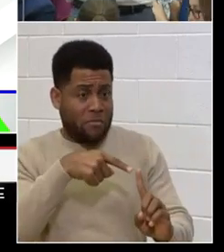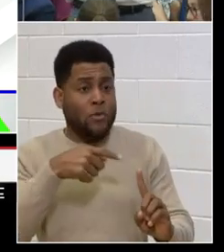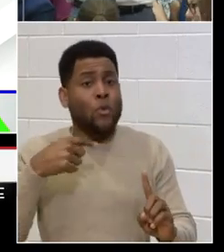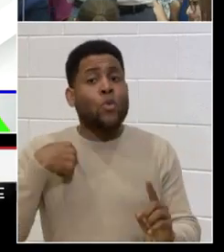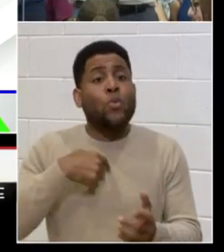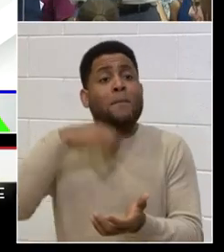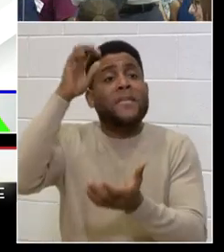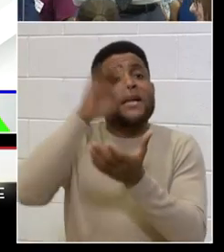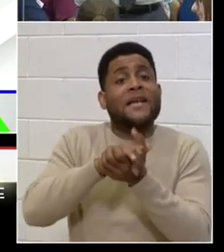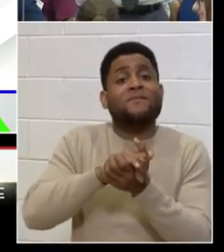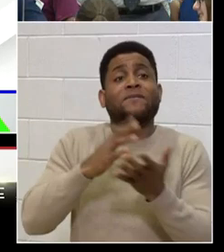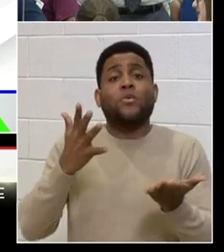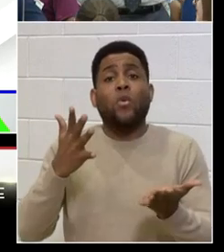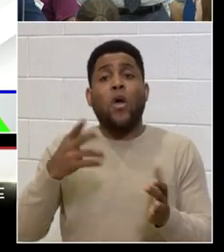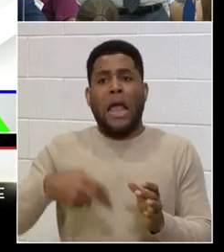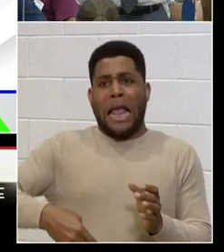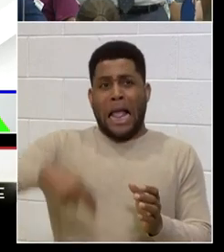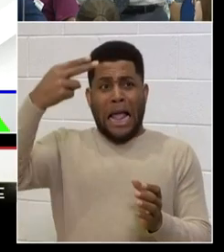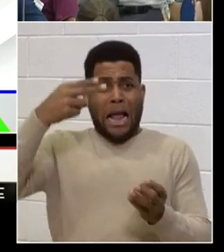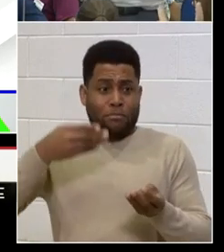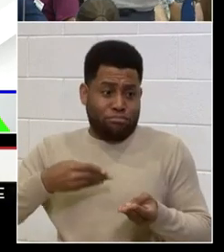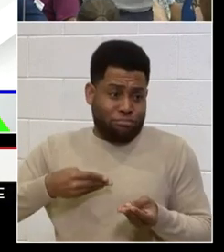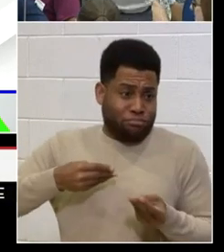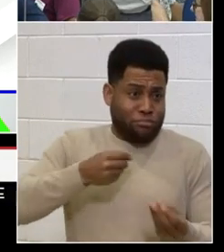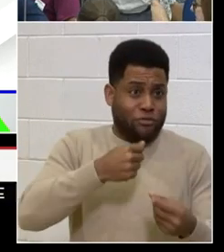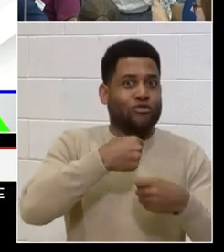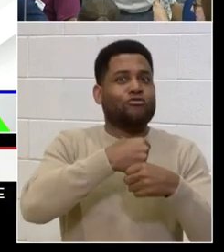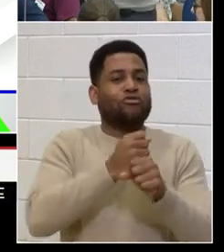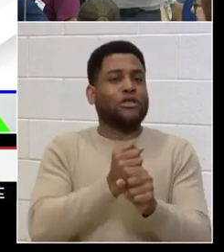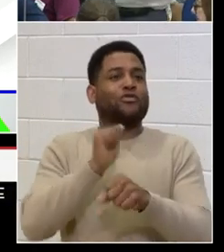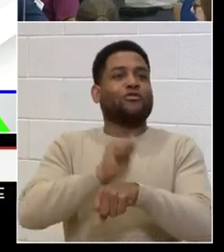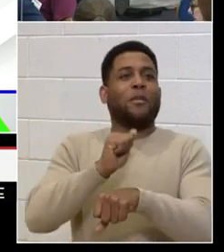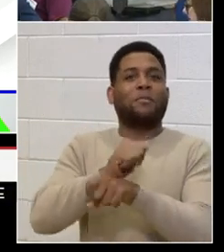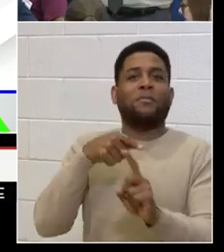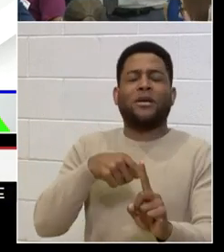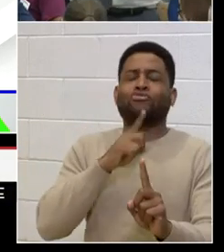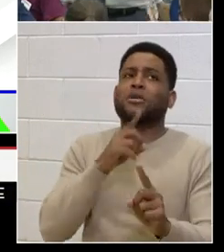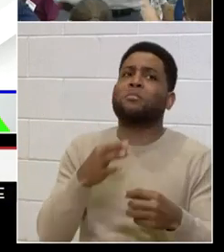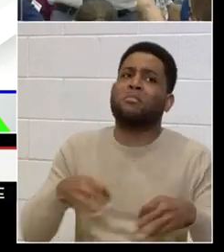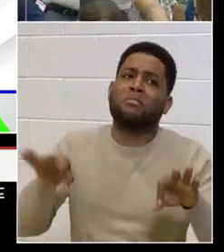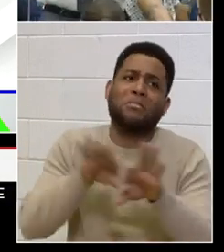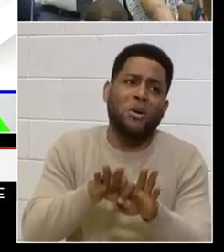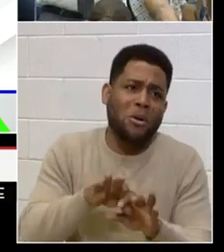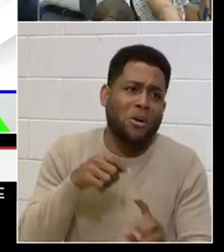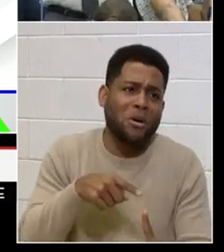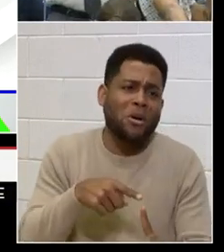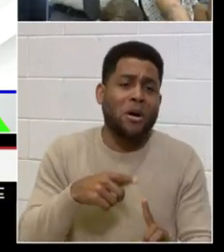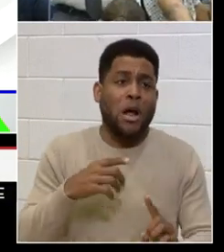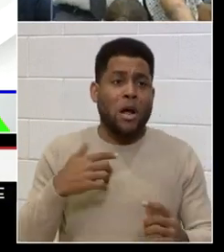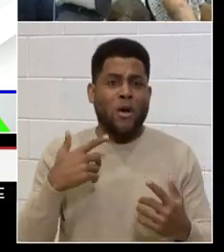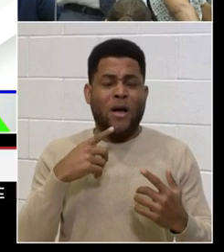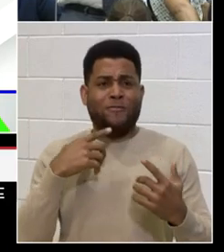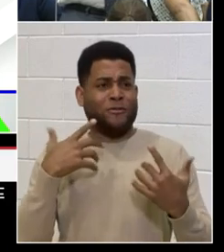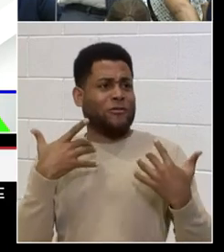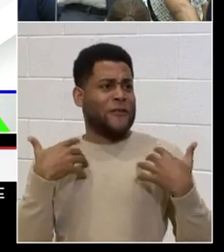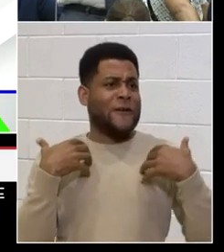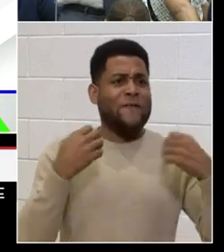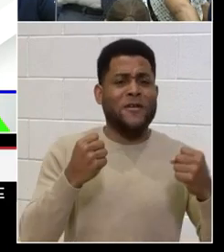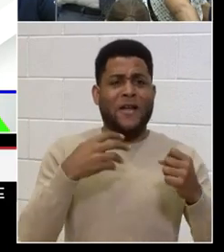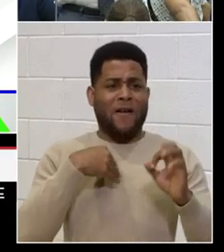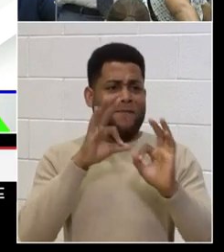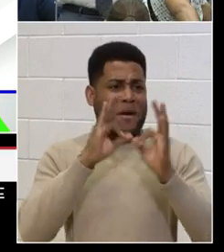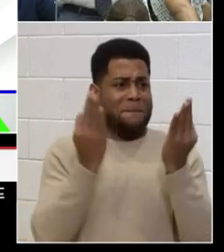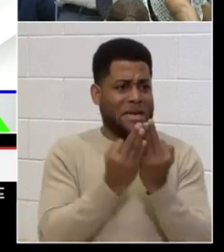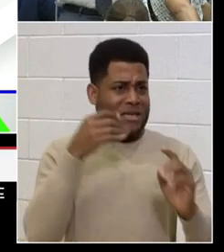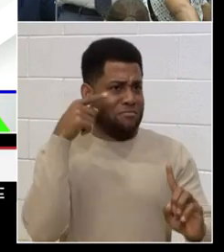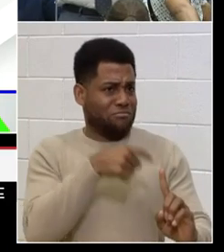high-paid, career track jobs are vital for our recovery, vital for our families. And an